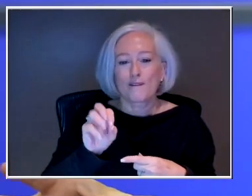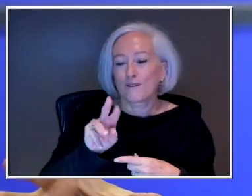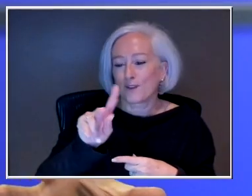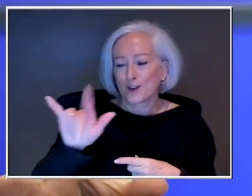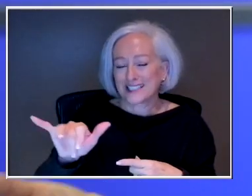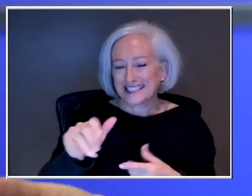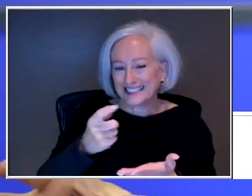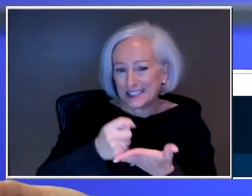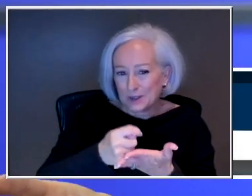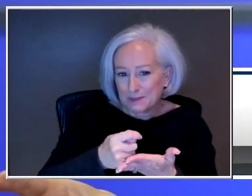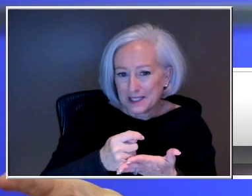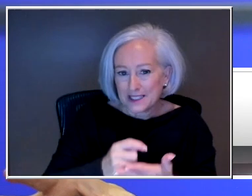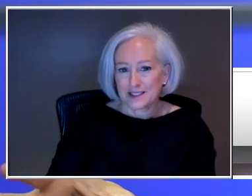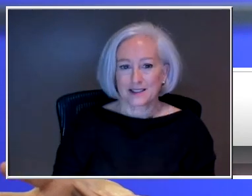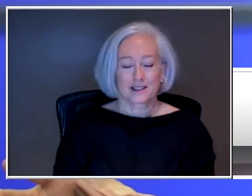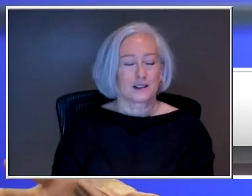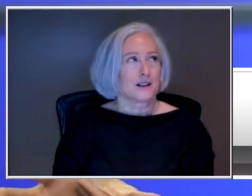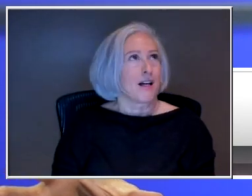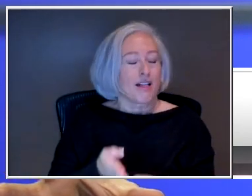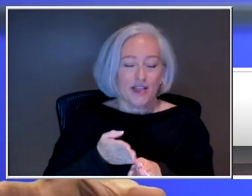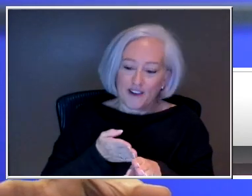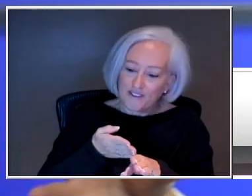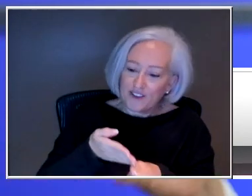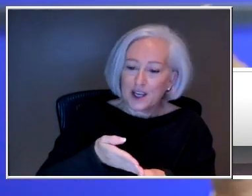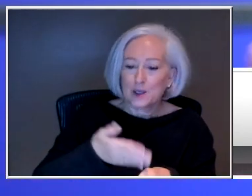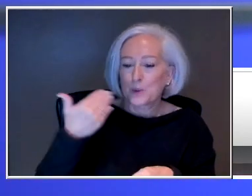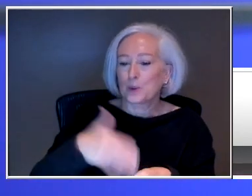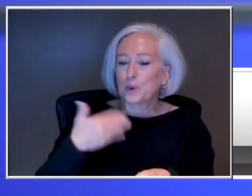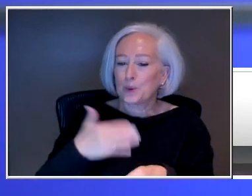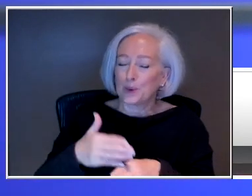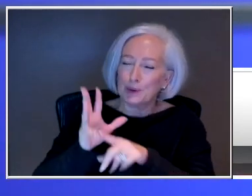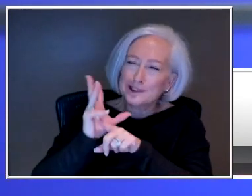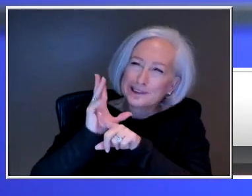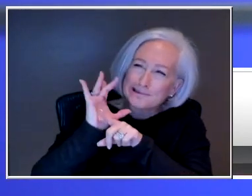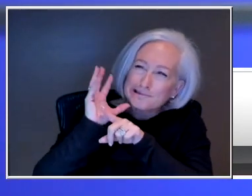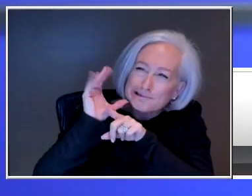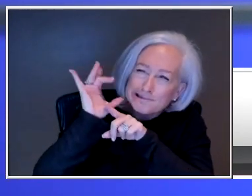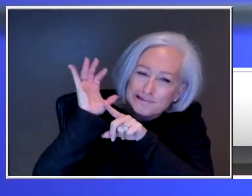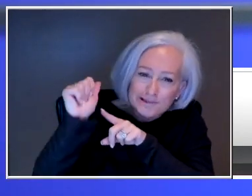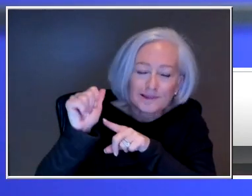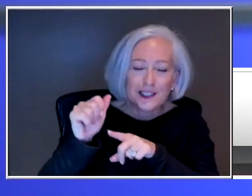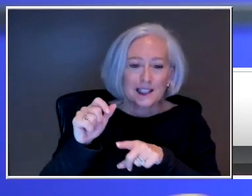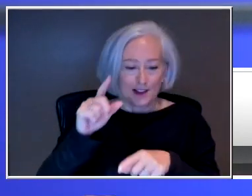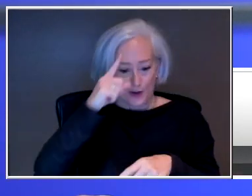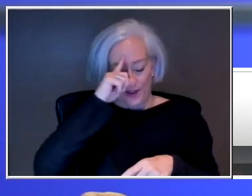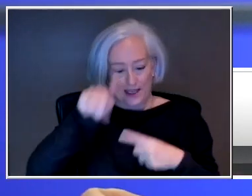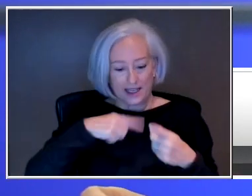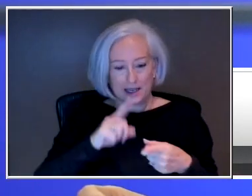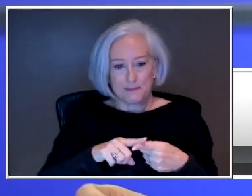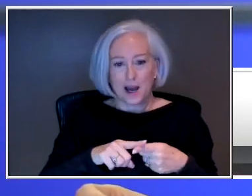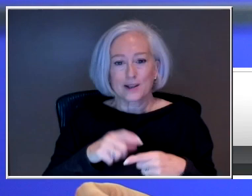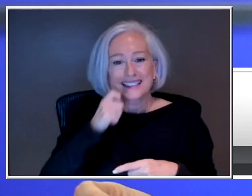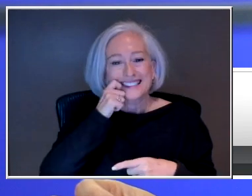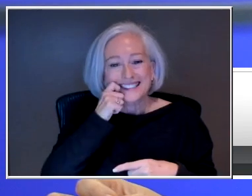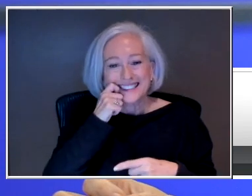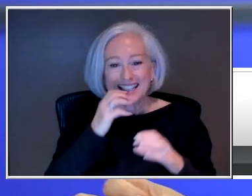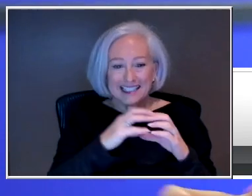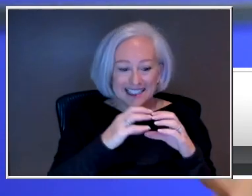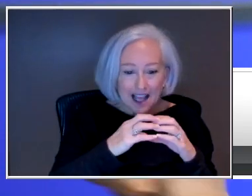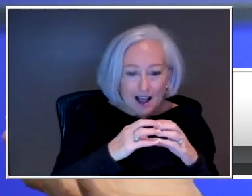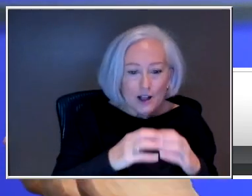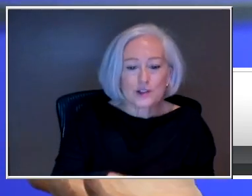so fast and we've come so far, and they're even talking now about taking skin cells or stem cells and making sperm and eggs. And